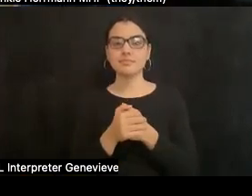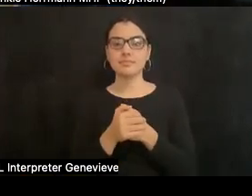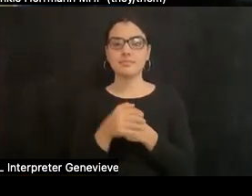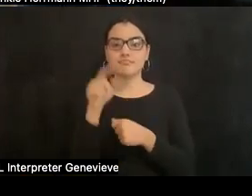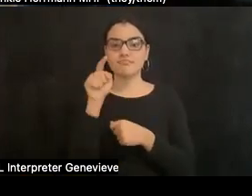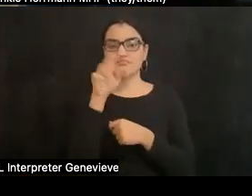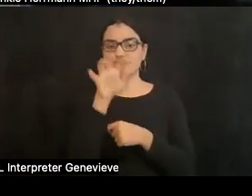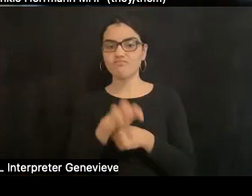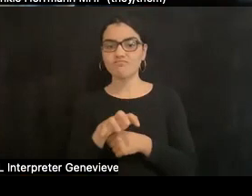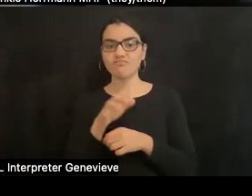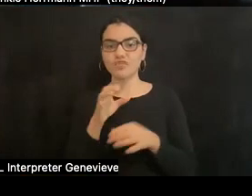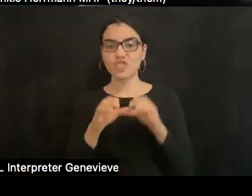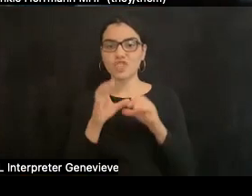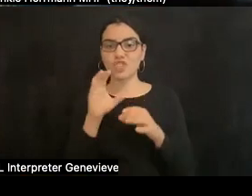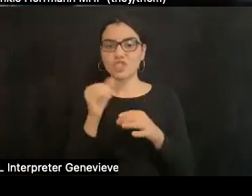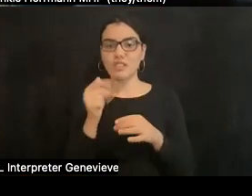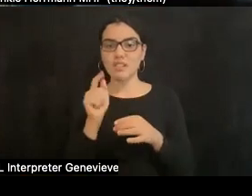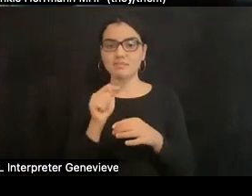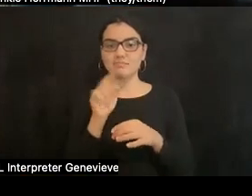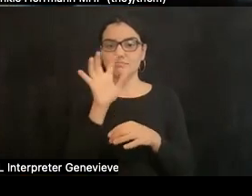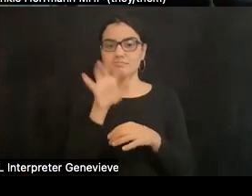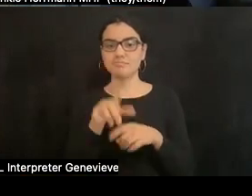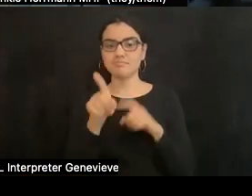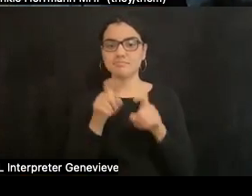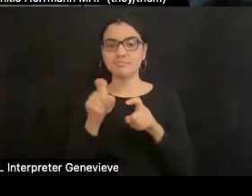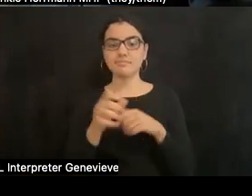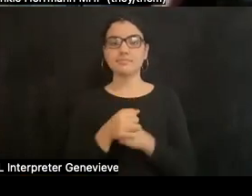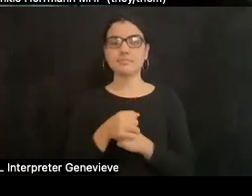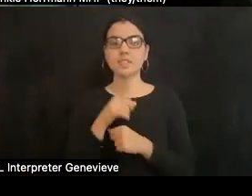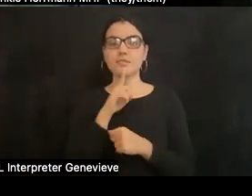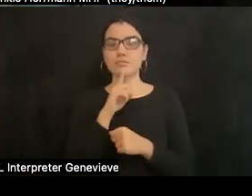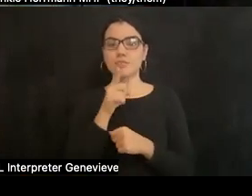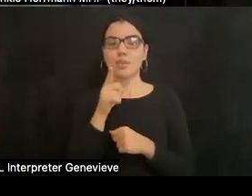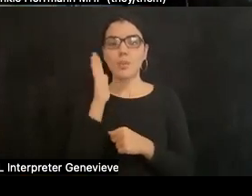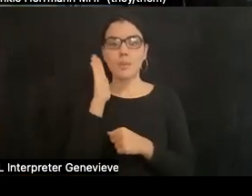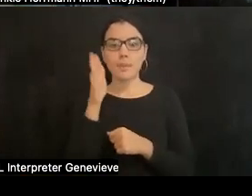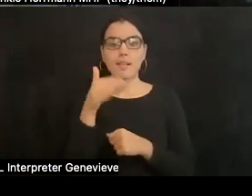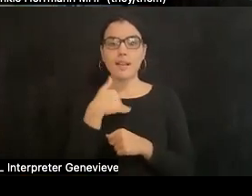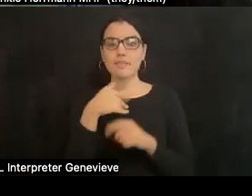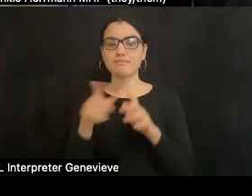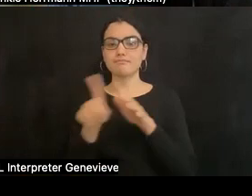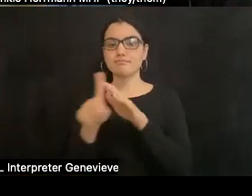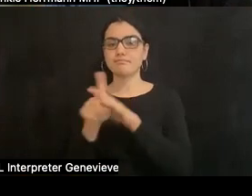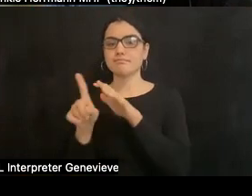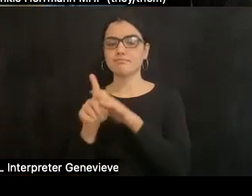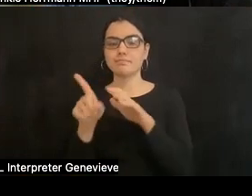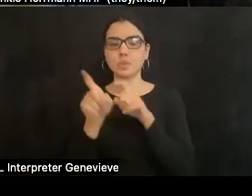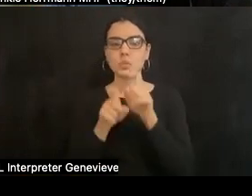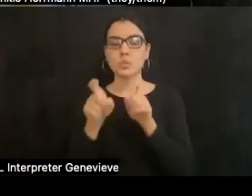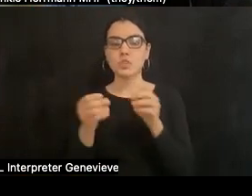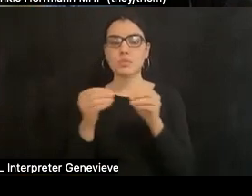chat, and I'm sure that there will be questions coming up in the chat.